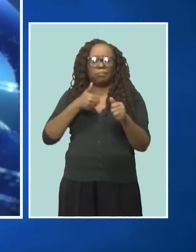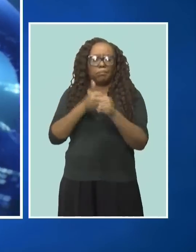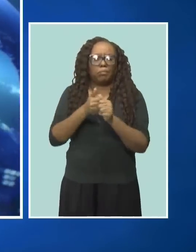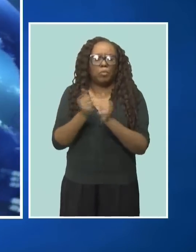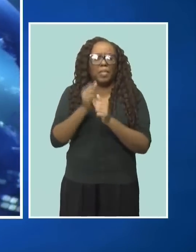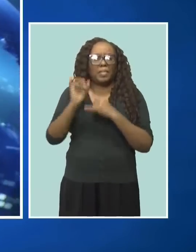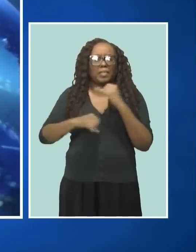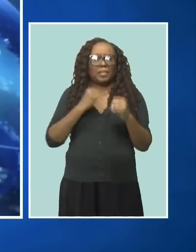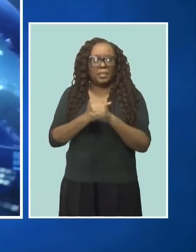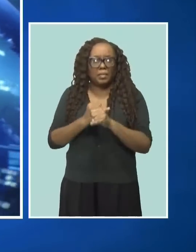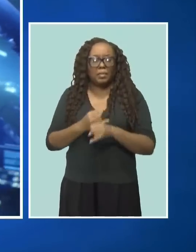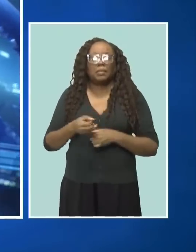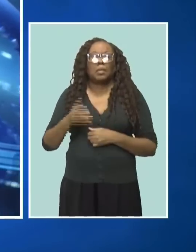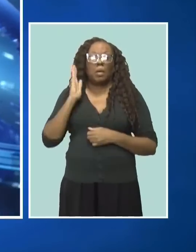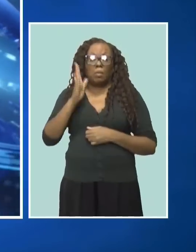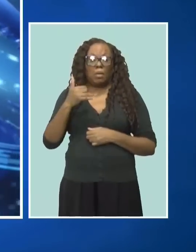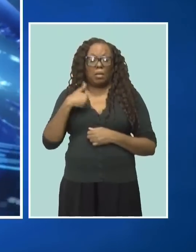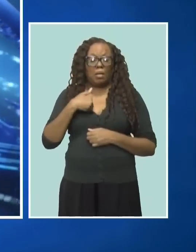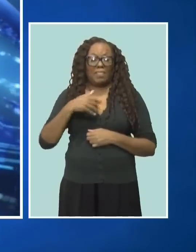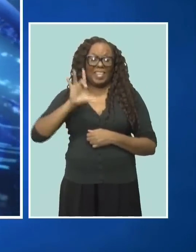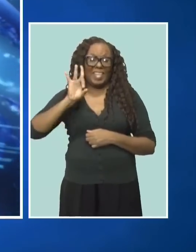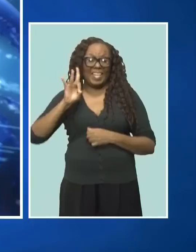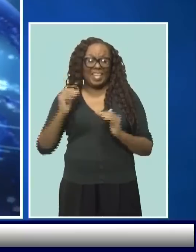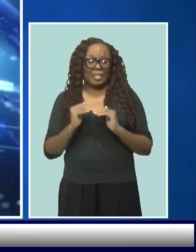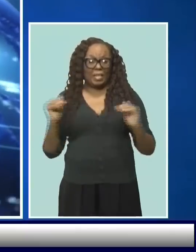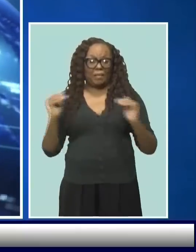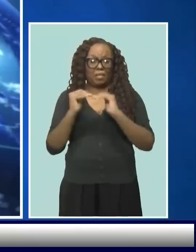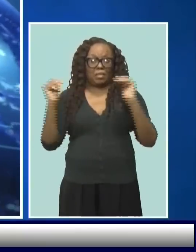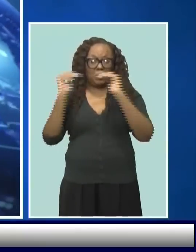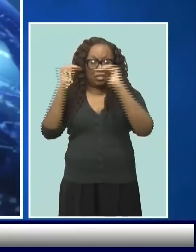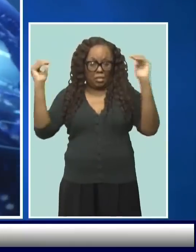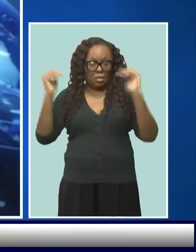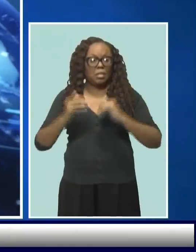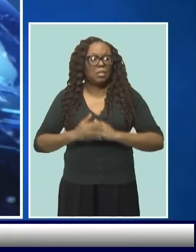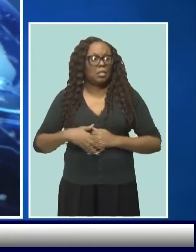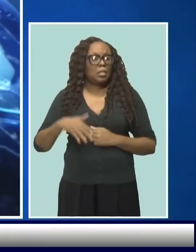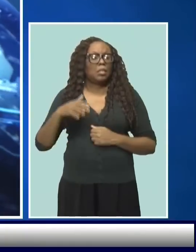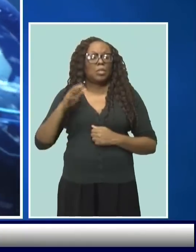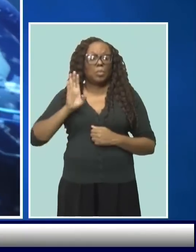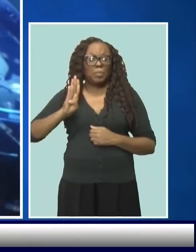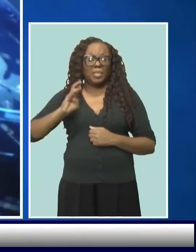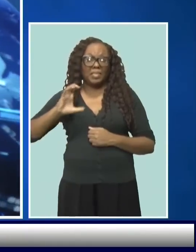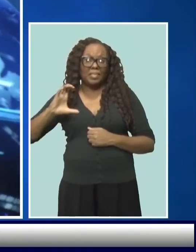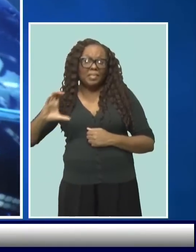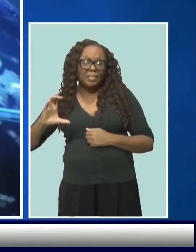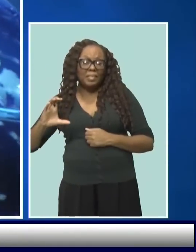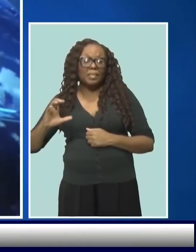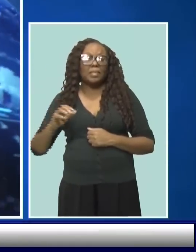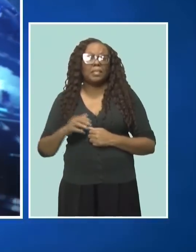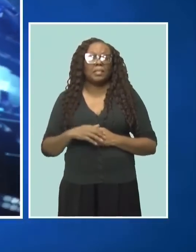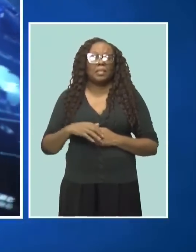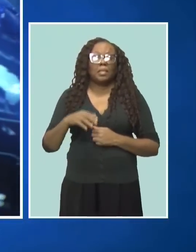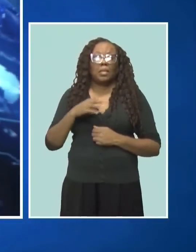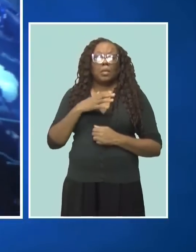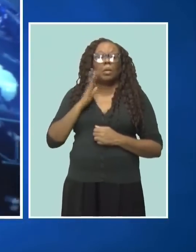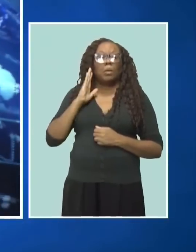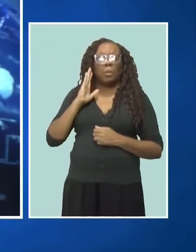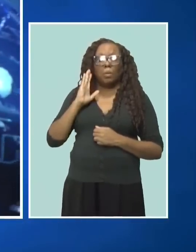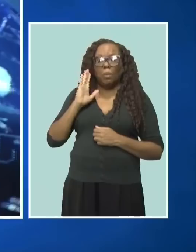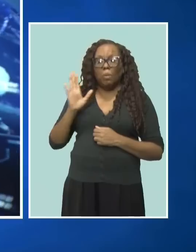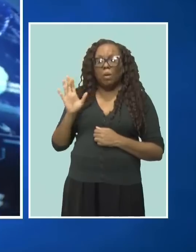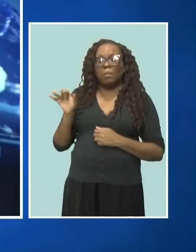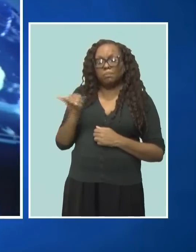8 levels, 2 access levels, and it's going to be a conversation that BCC will be able to have with BVTB, because right now